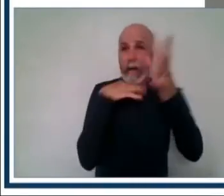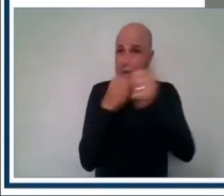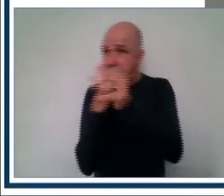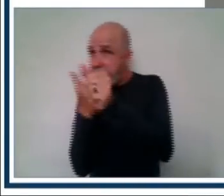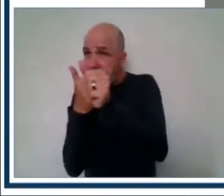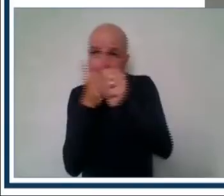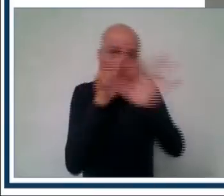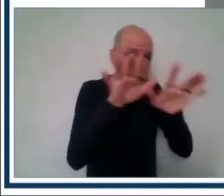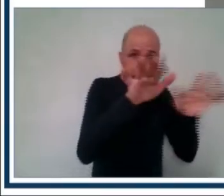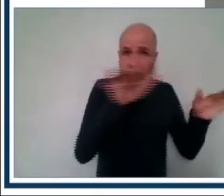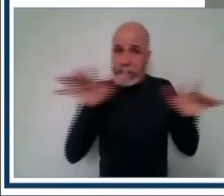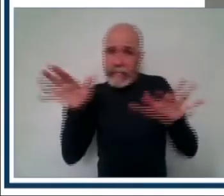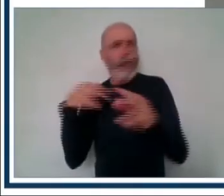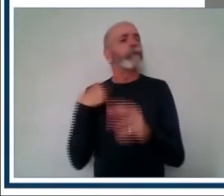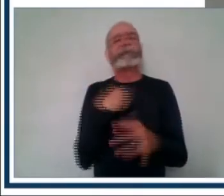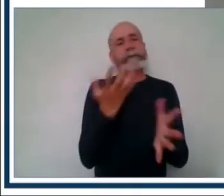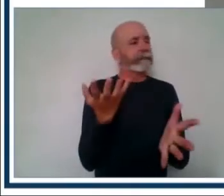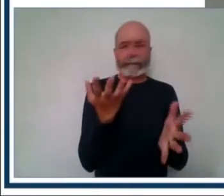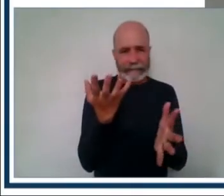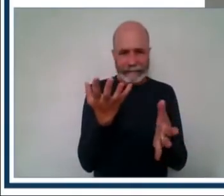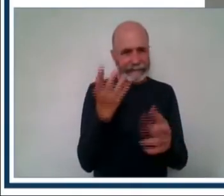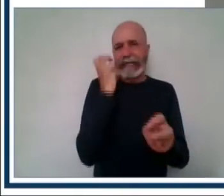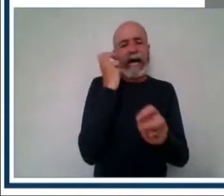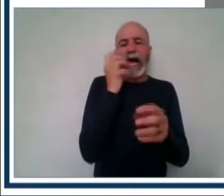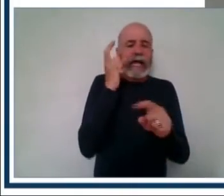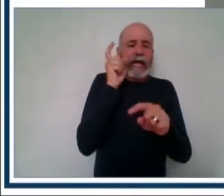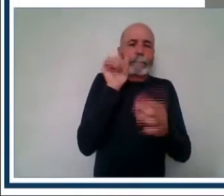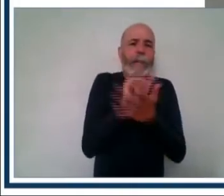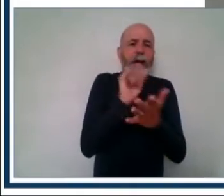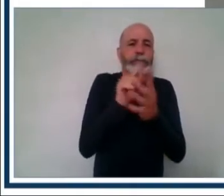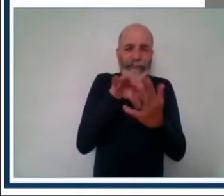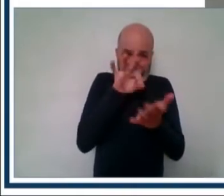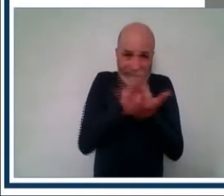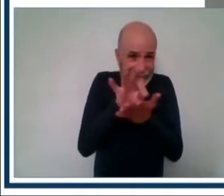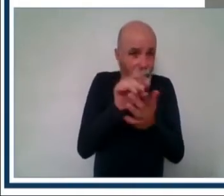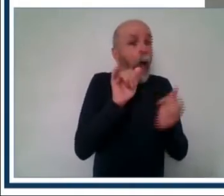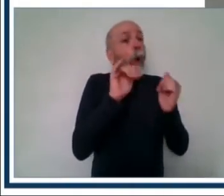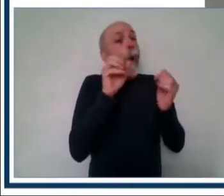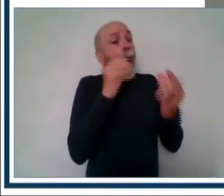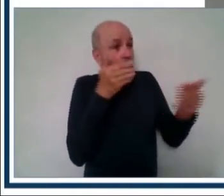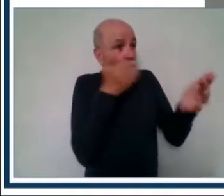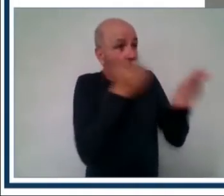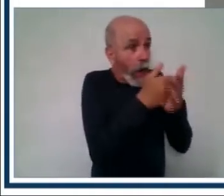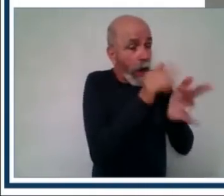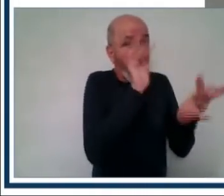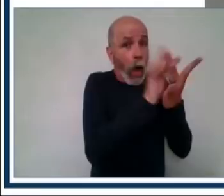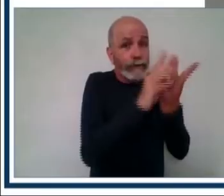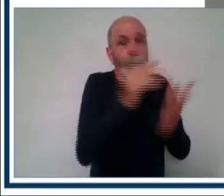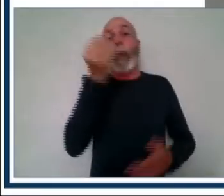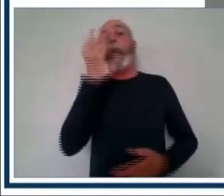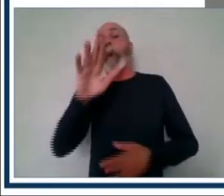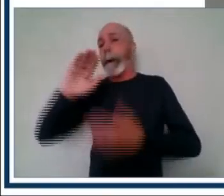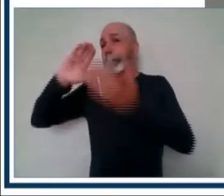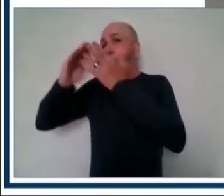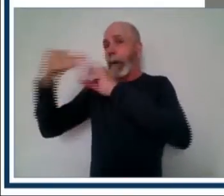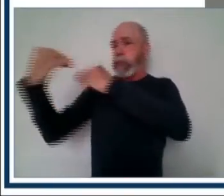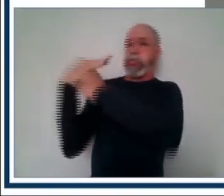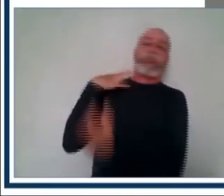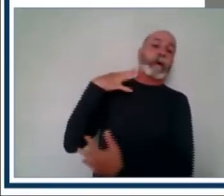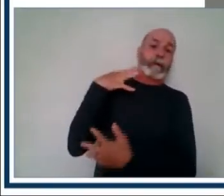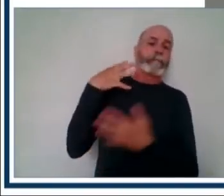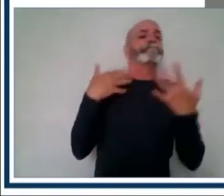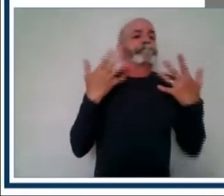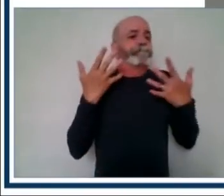that breakdown to be able to provide it at the briefings. We do know, however, that outside of